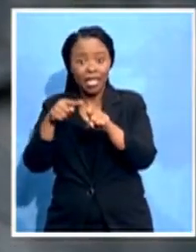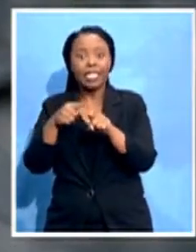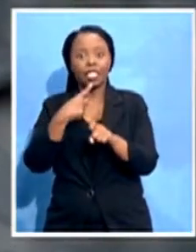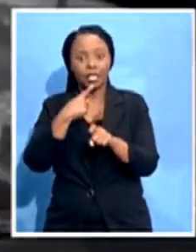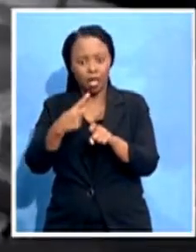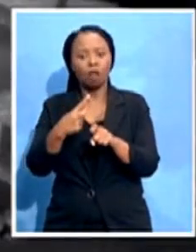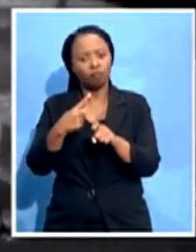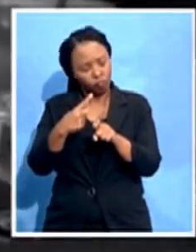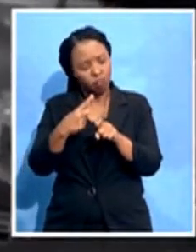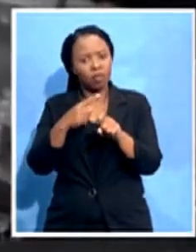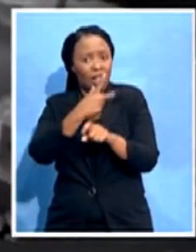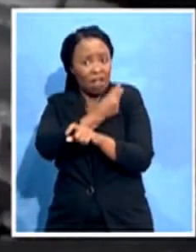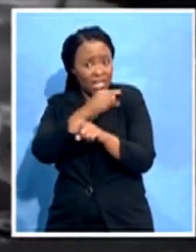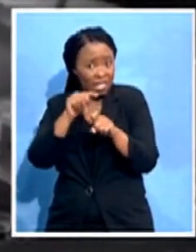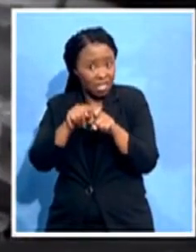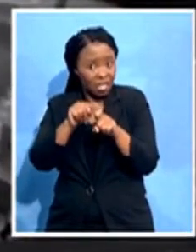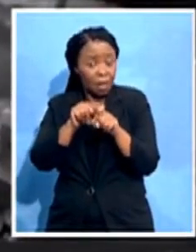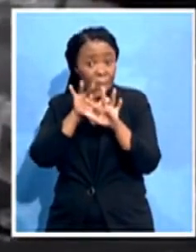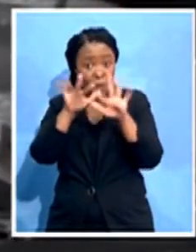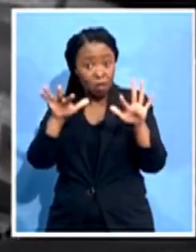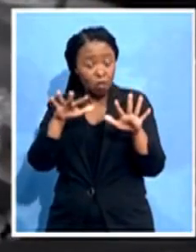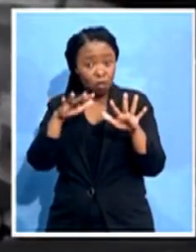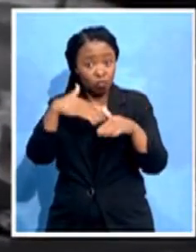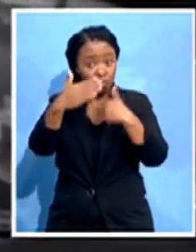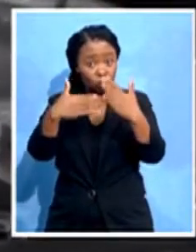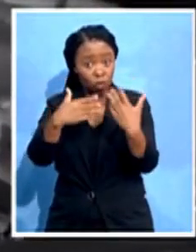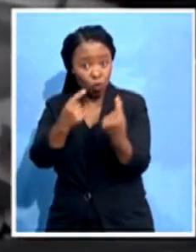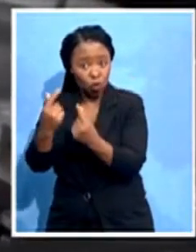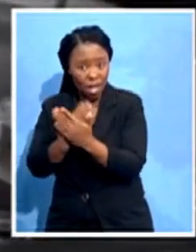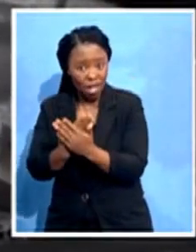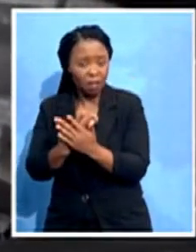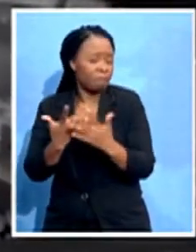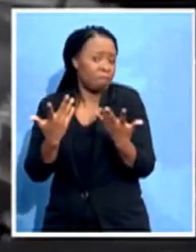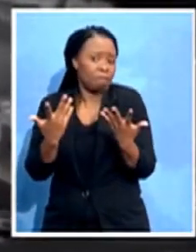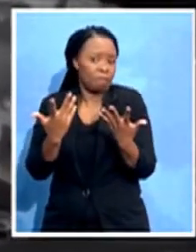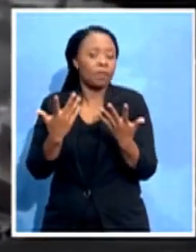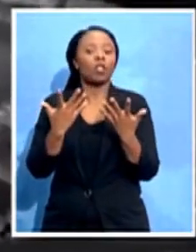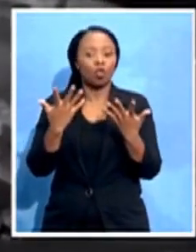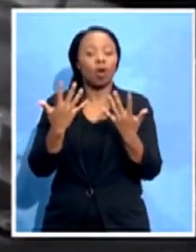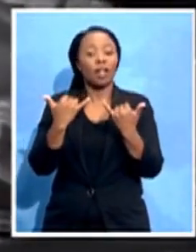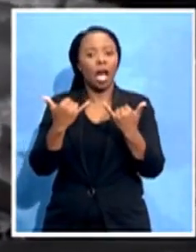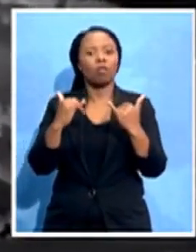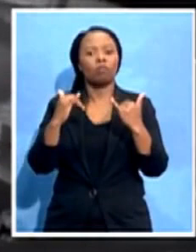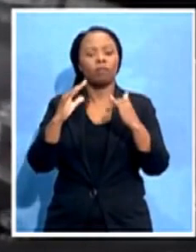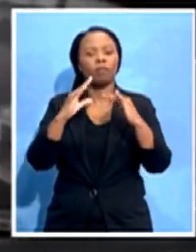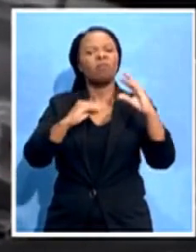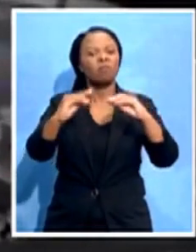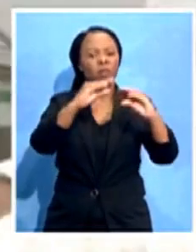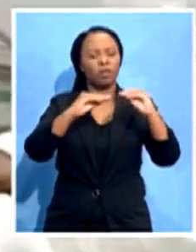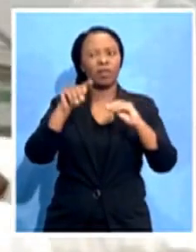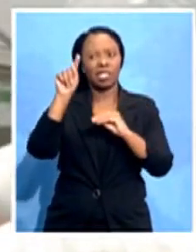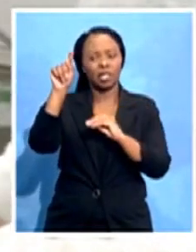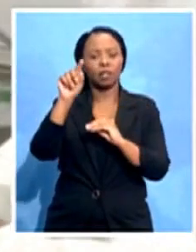humans. Therefore, we know that there were talks that the China and Sputnik have passed